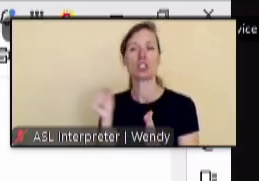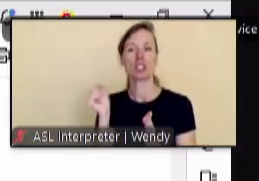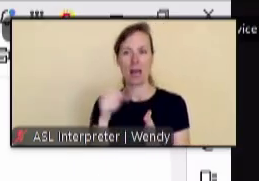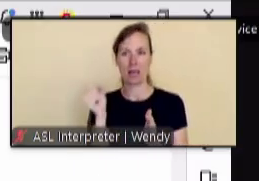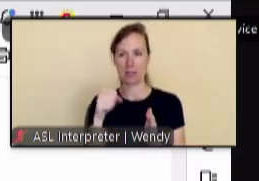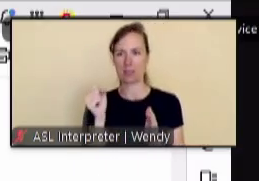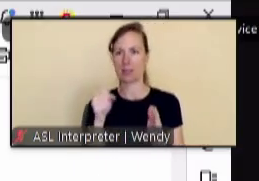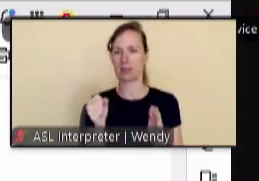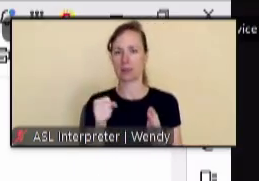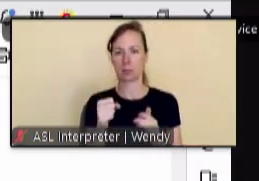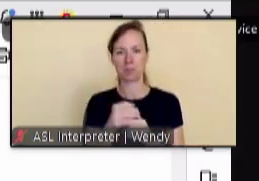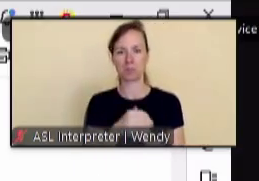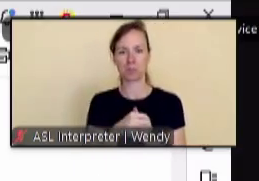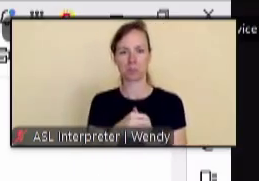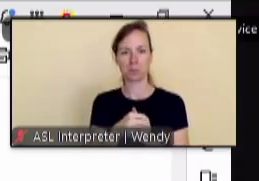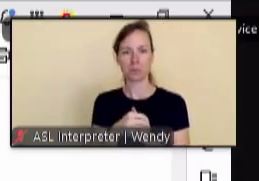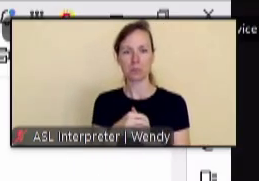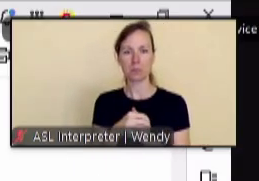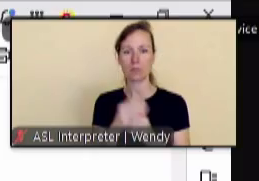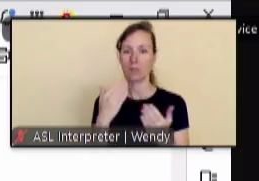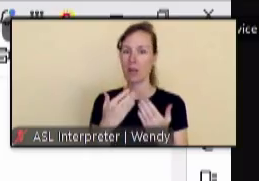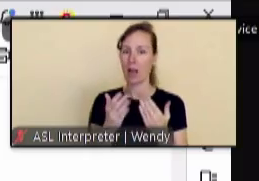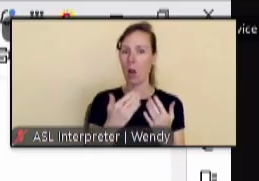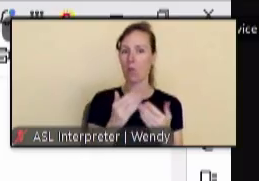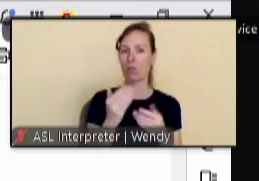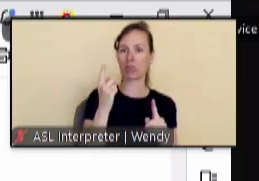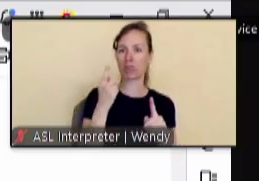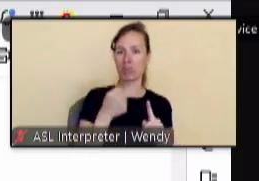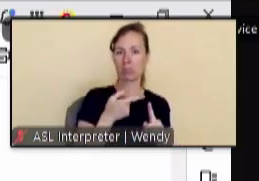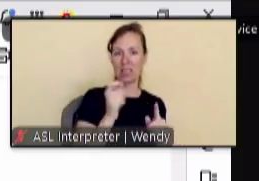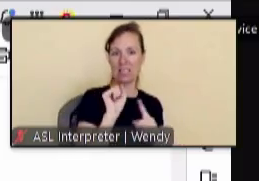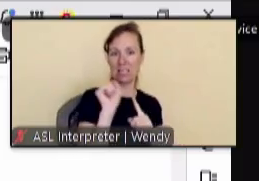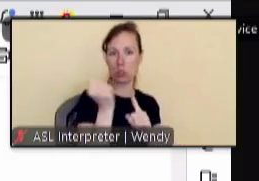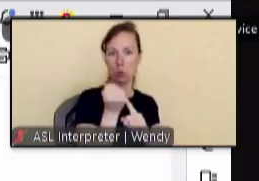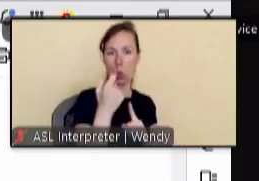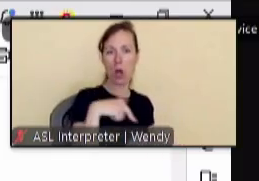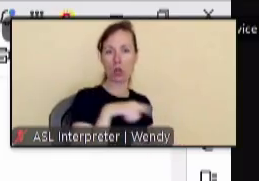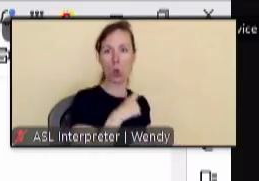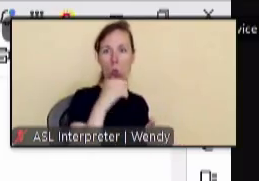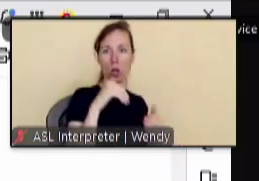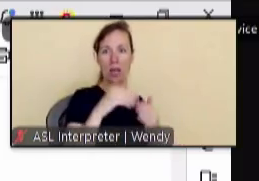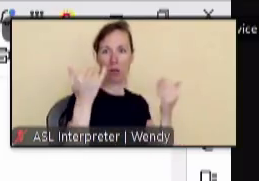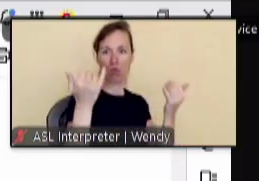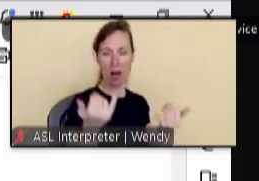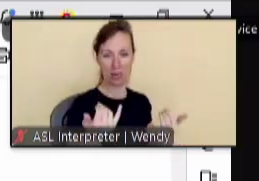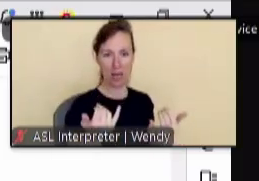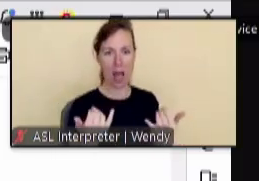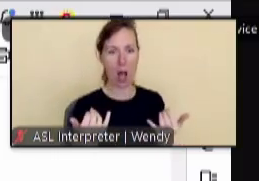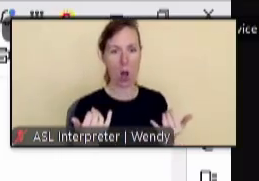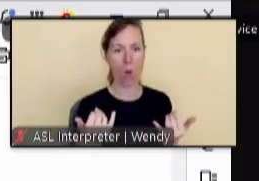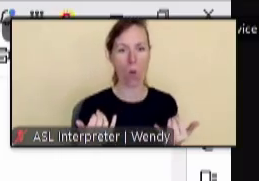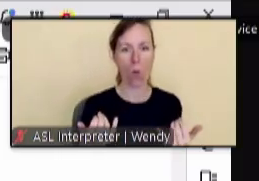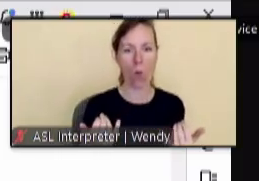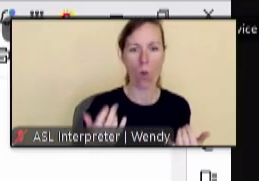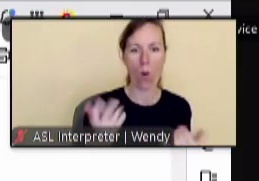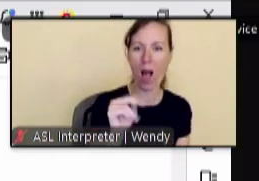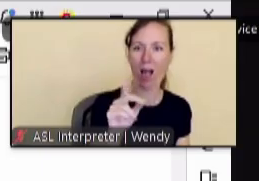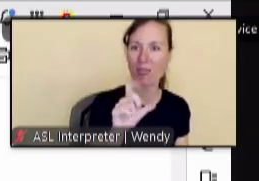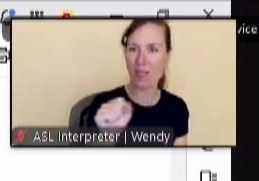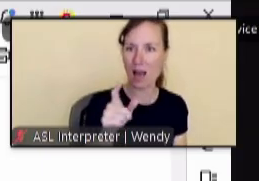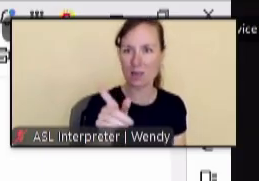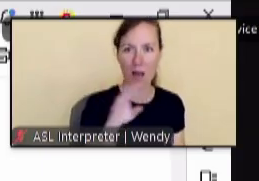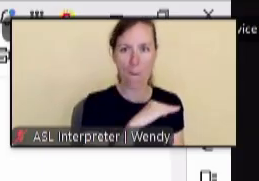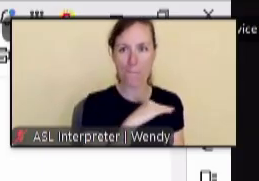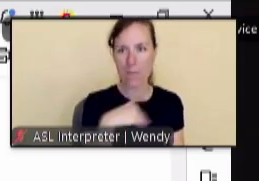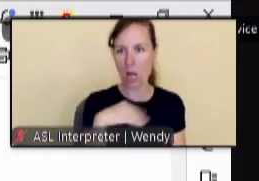However, just due to the situation that we're in right now, unless the mayor and the council says, hey, no, we're going to do